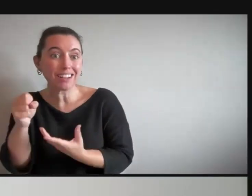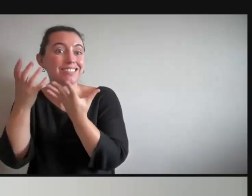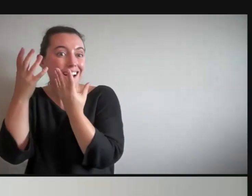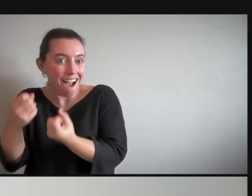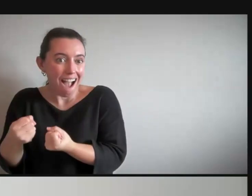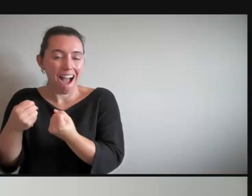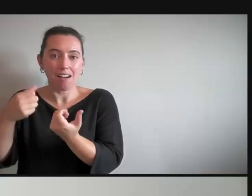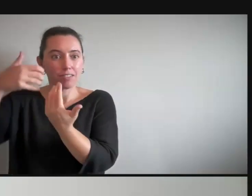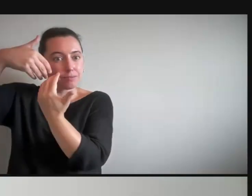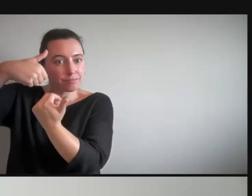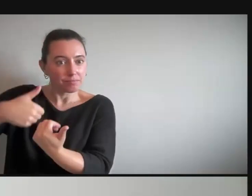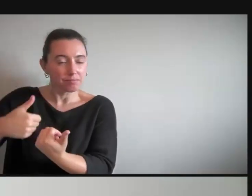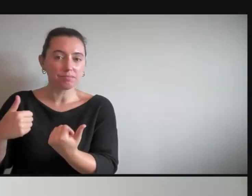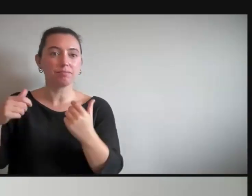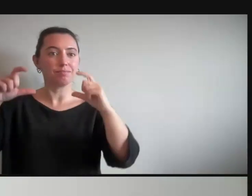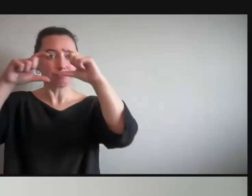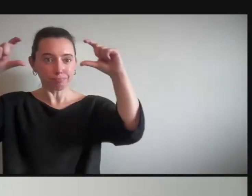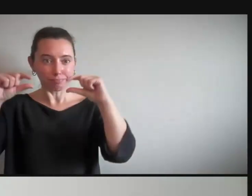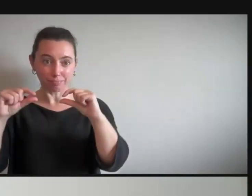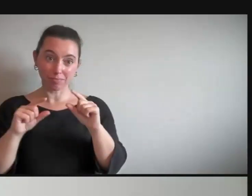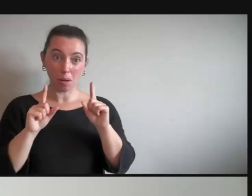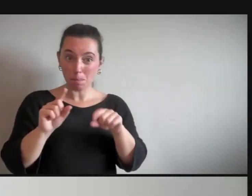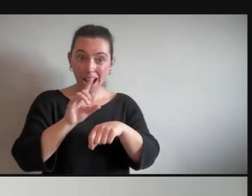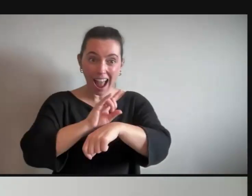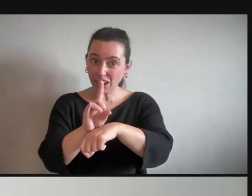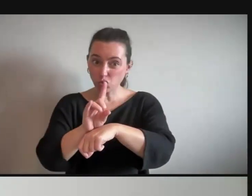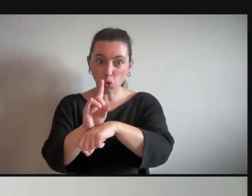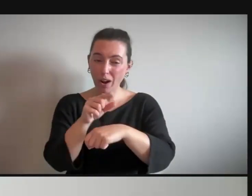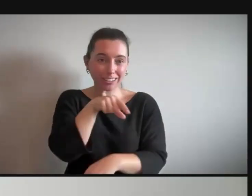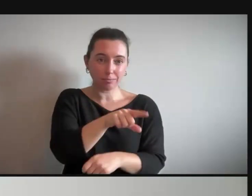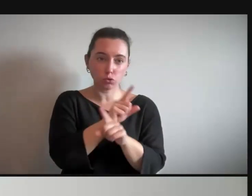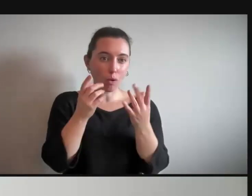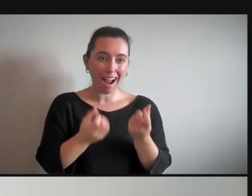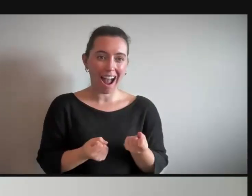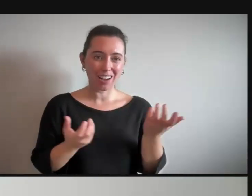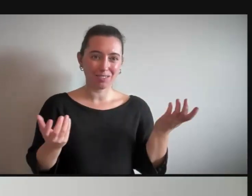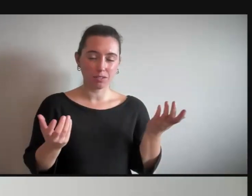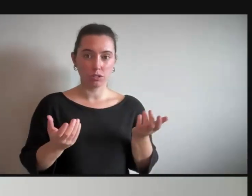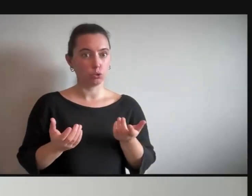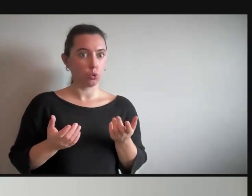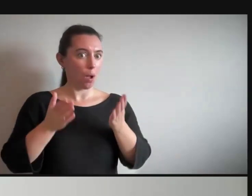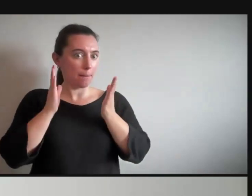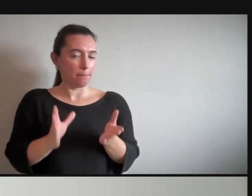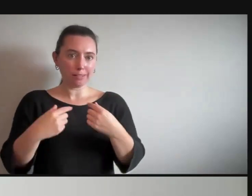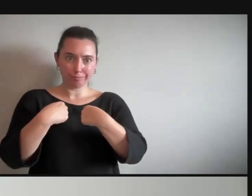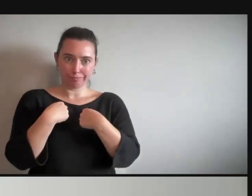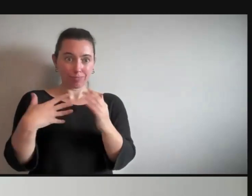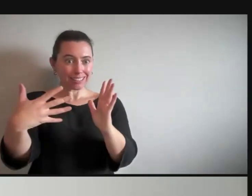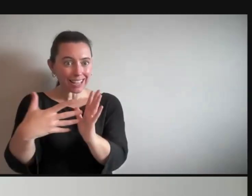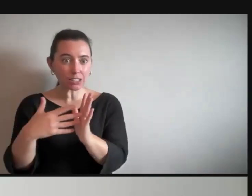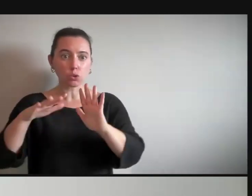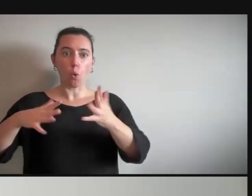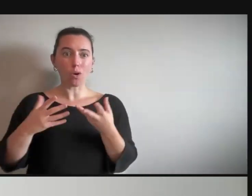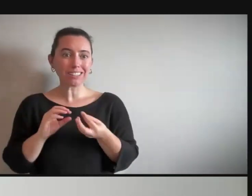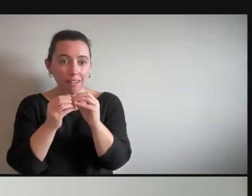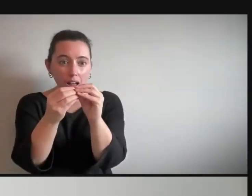an extent. On Android, you can't. So it's really about understanding the platform and understanding what is the